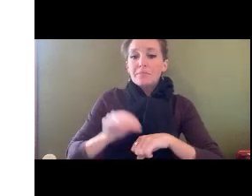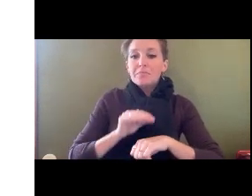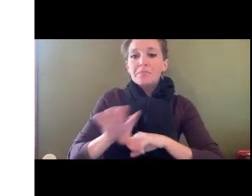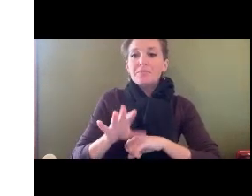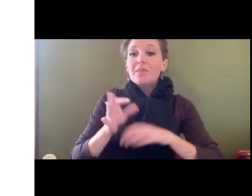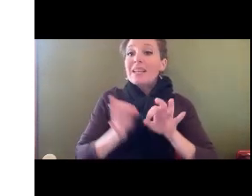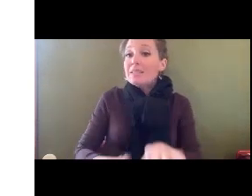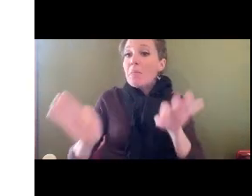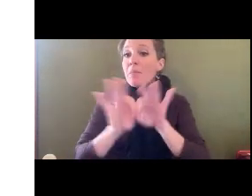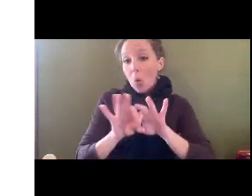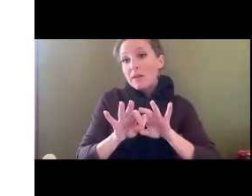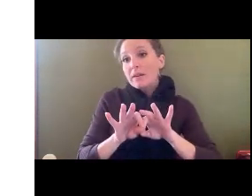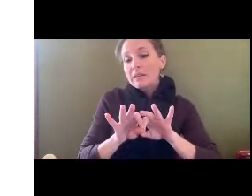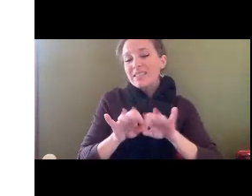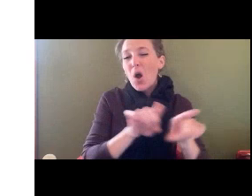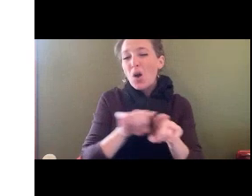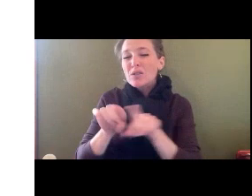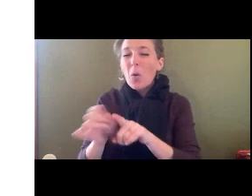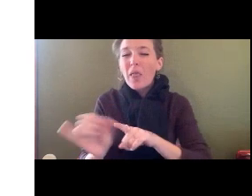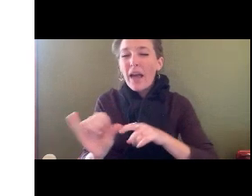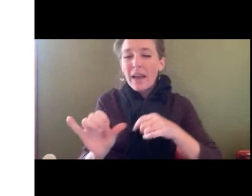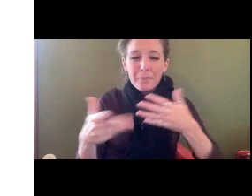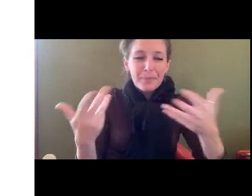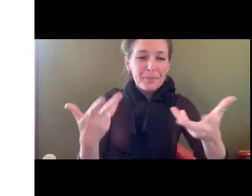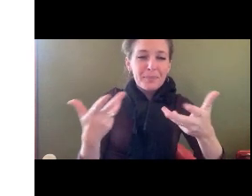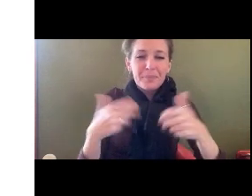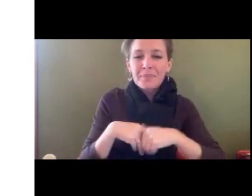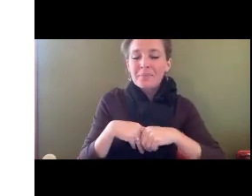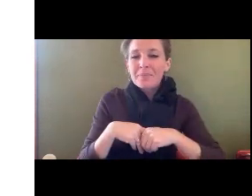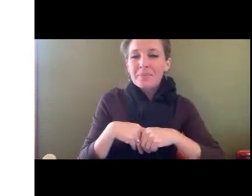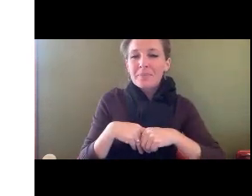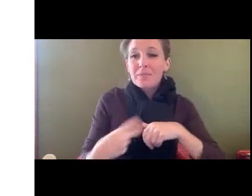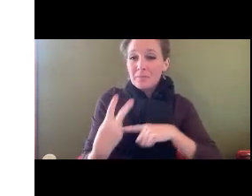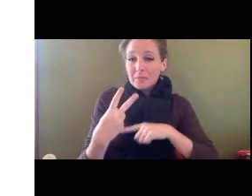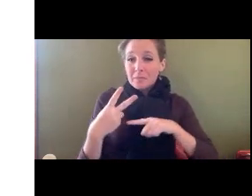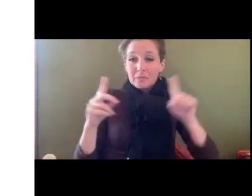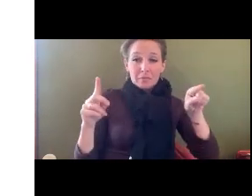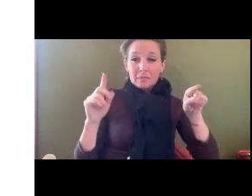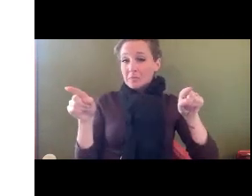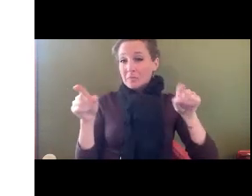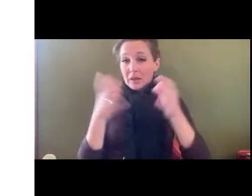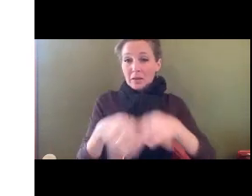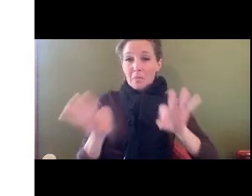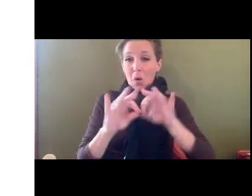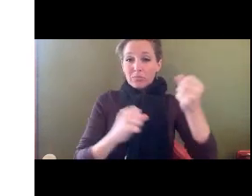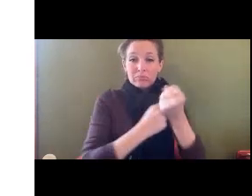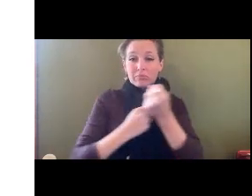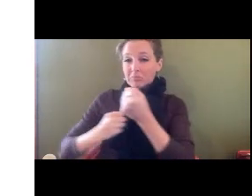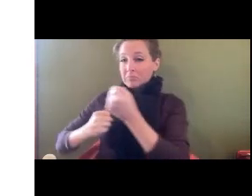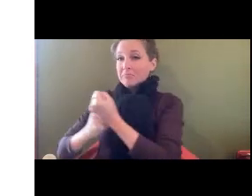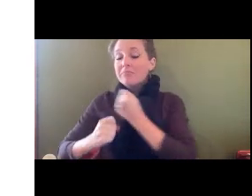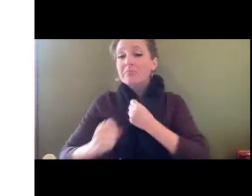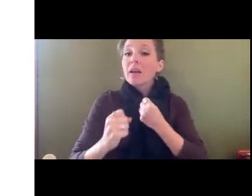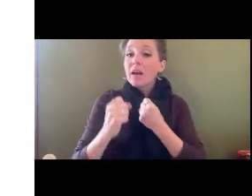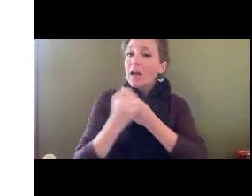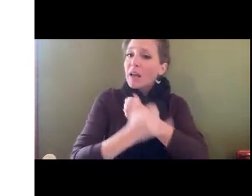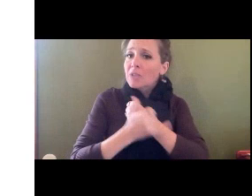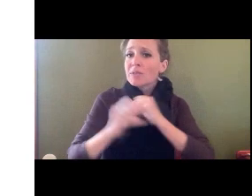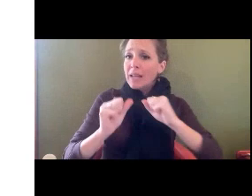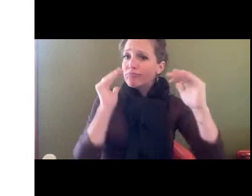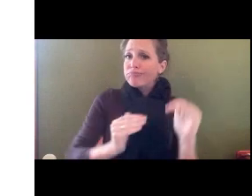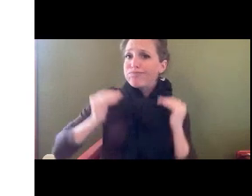also like the parallel pillars say, it's also a point where countries can increase their ambition and